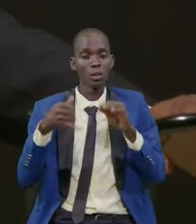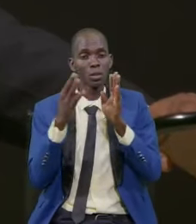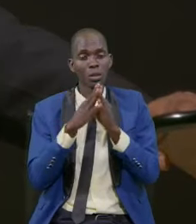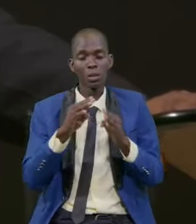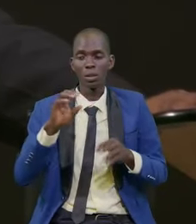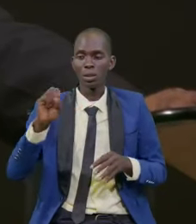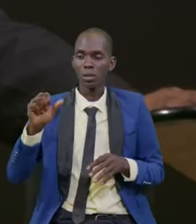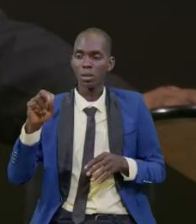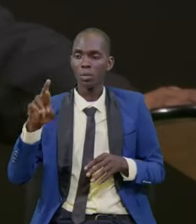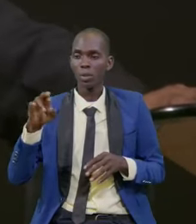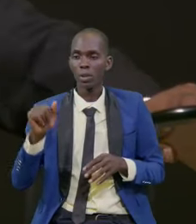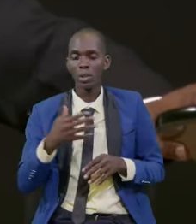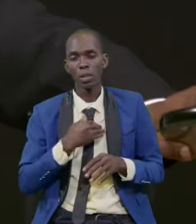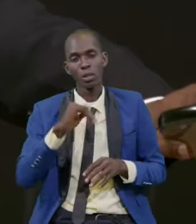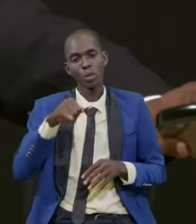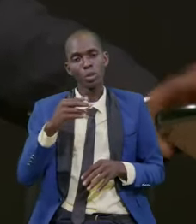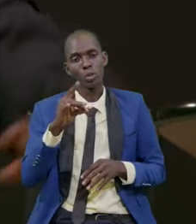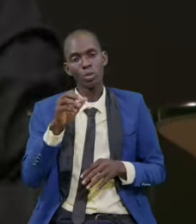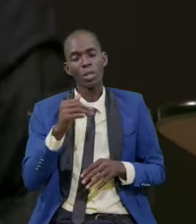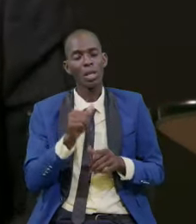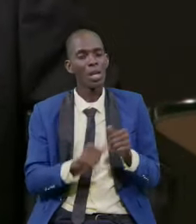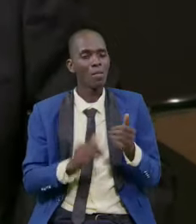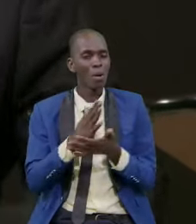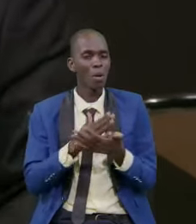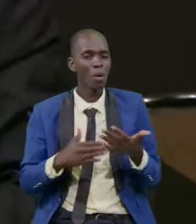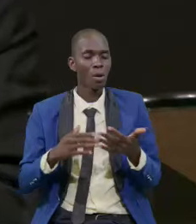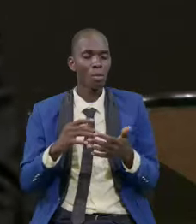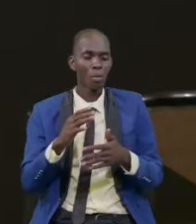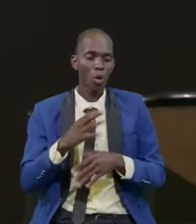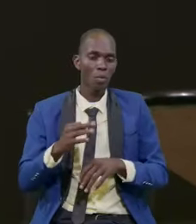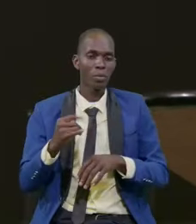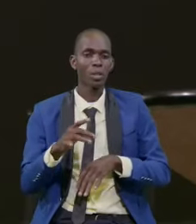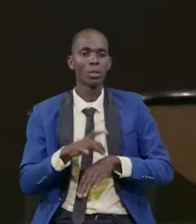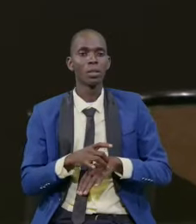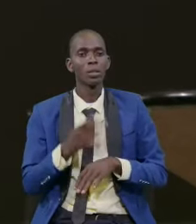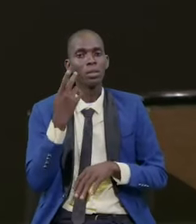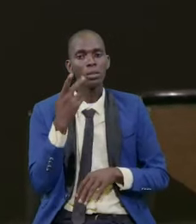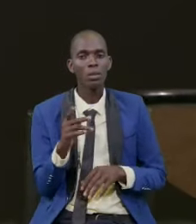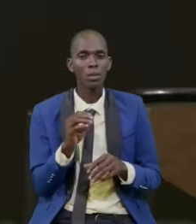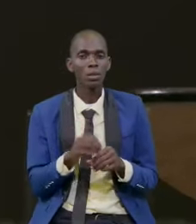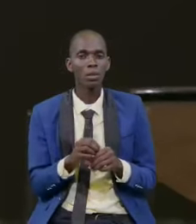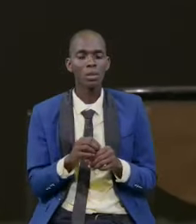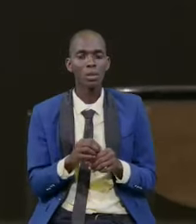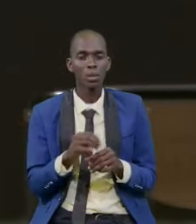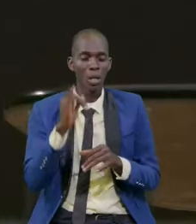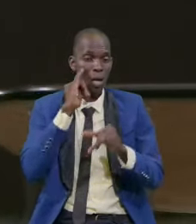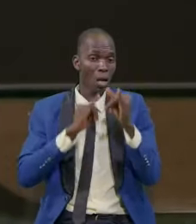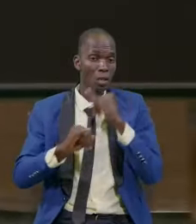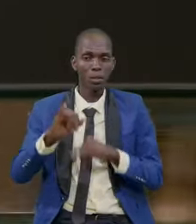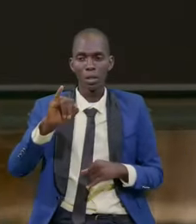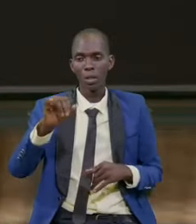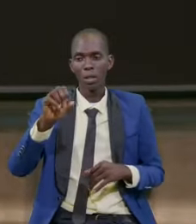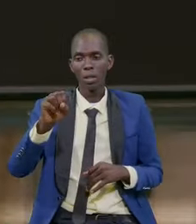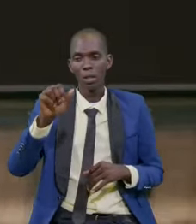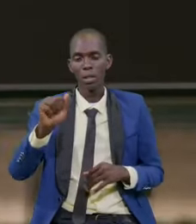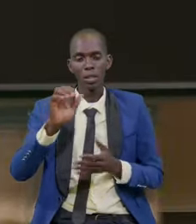uttermost part of the earth. It tells us in Isaiah chapter